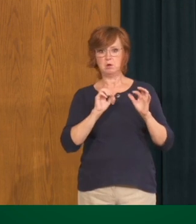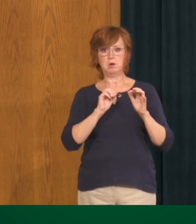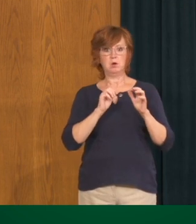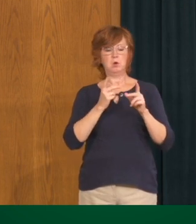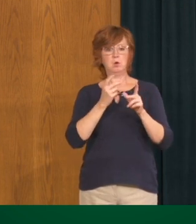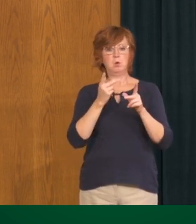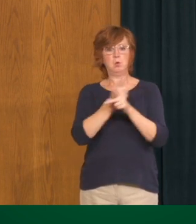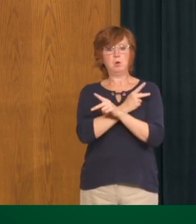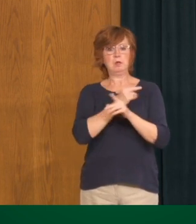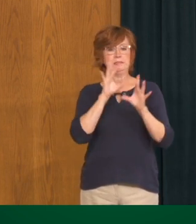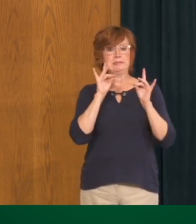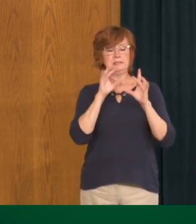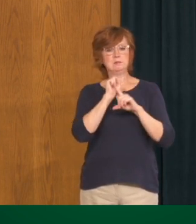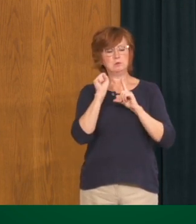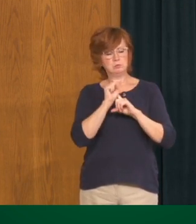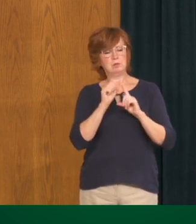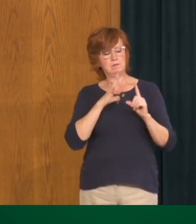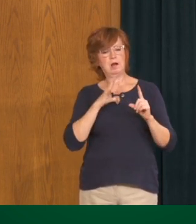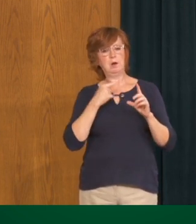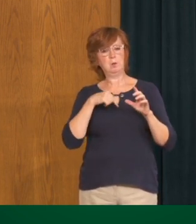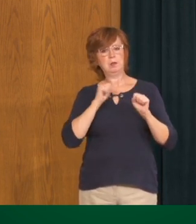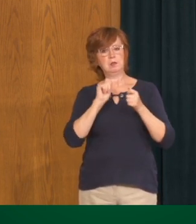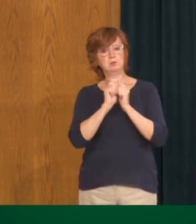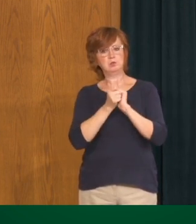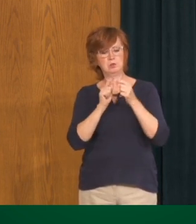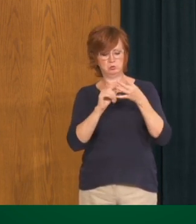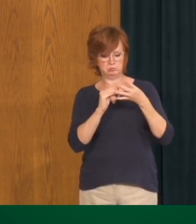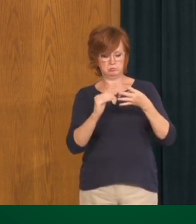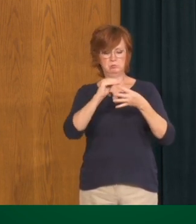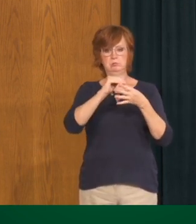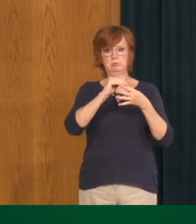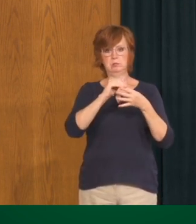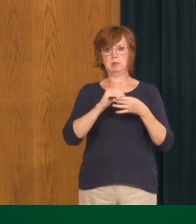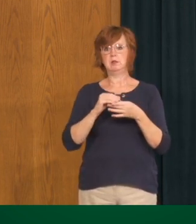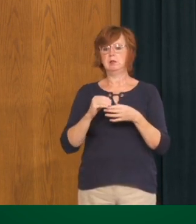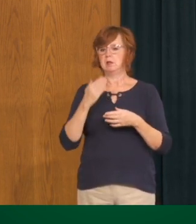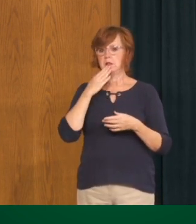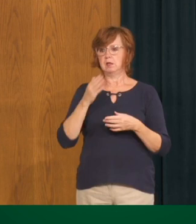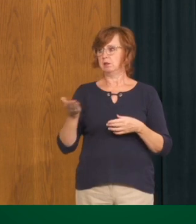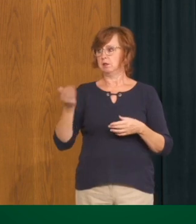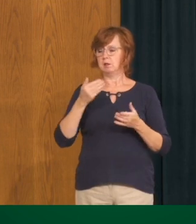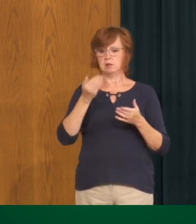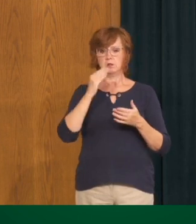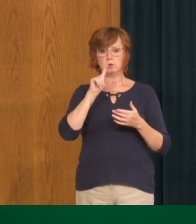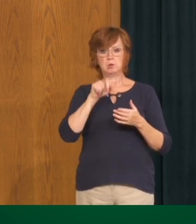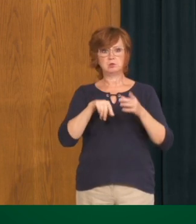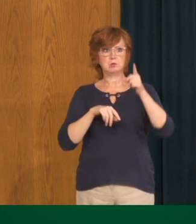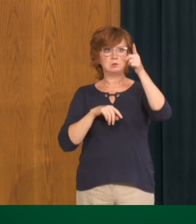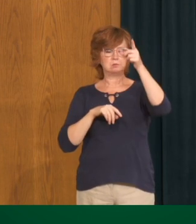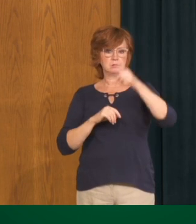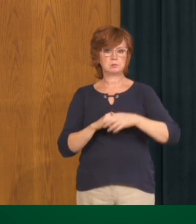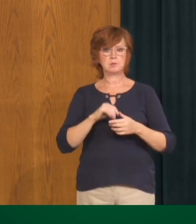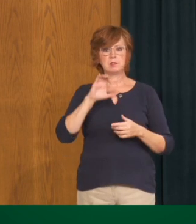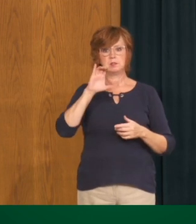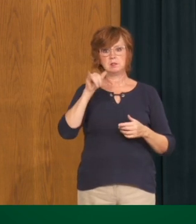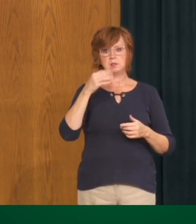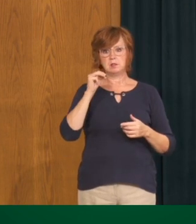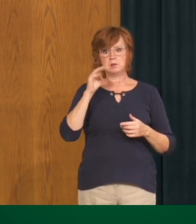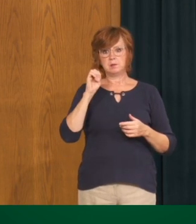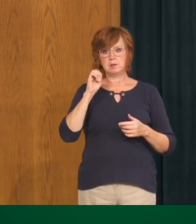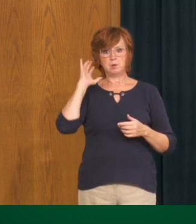We now have time for questions. We'll take our first question from the phone line. We have Chris Vandenbreckel with